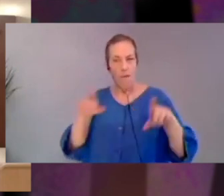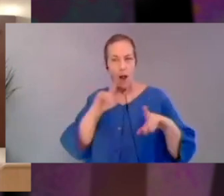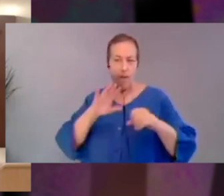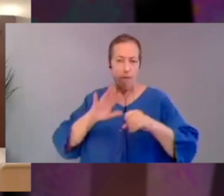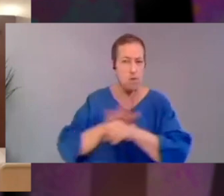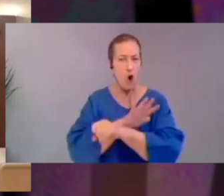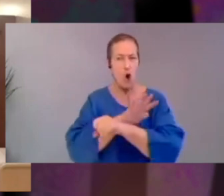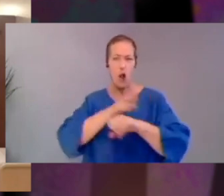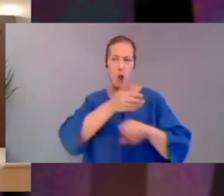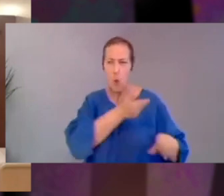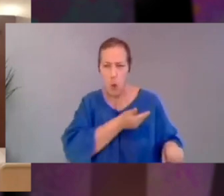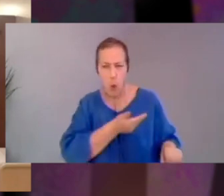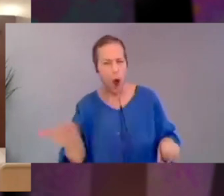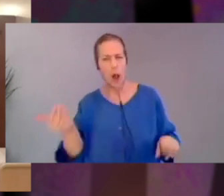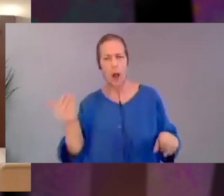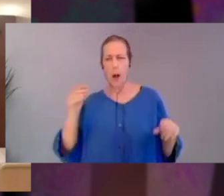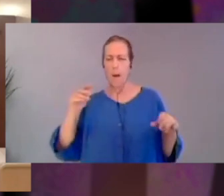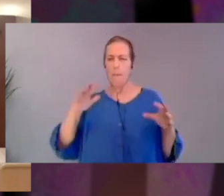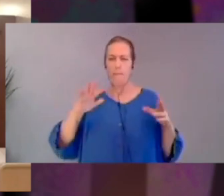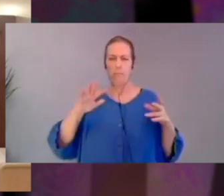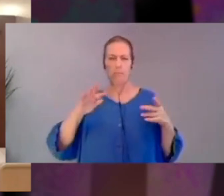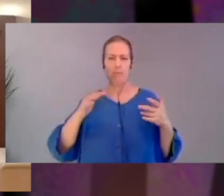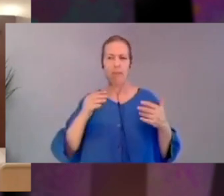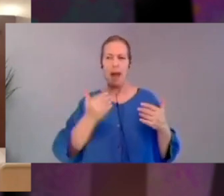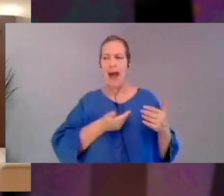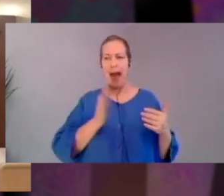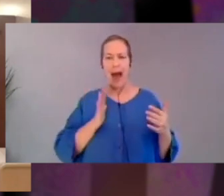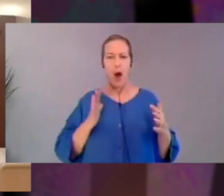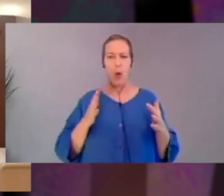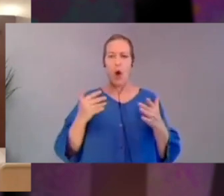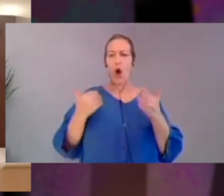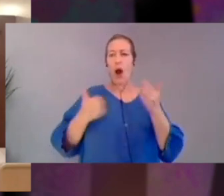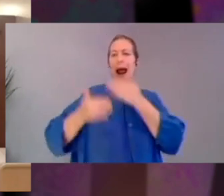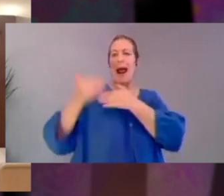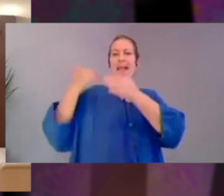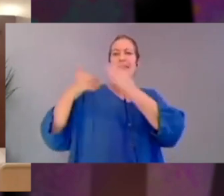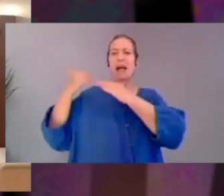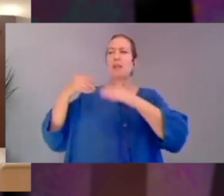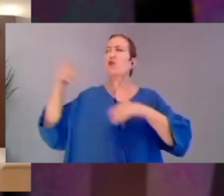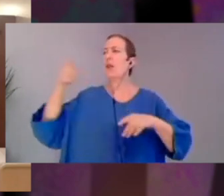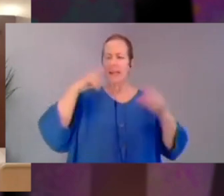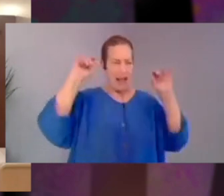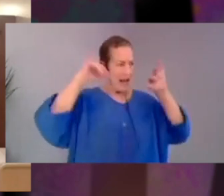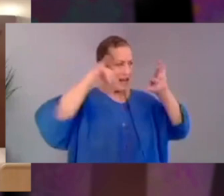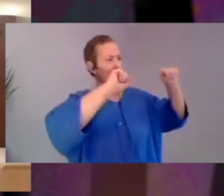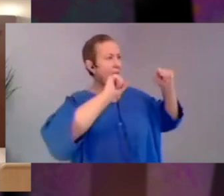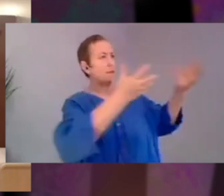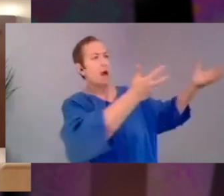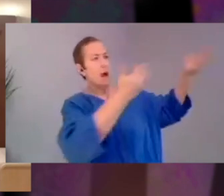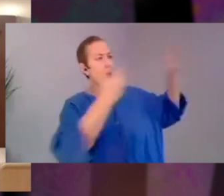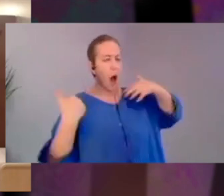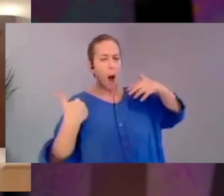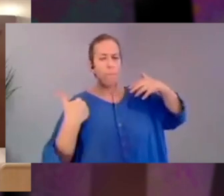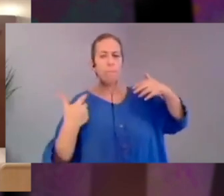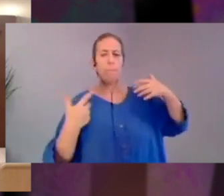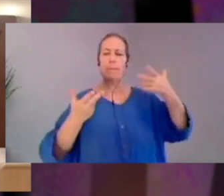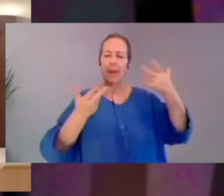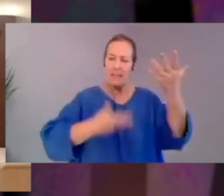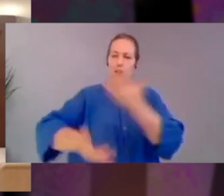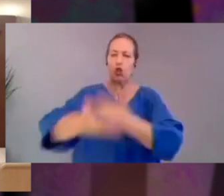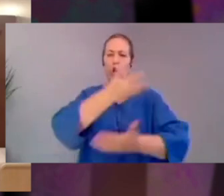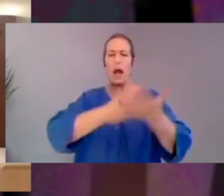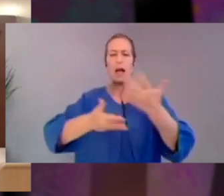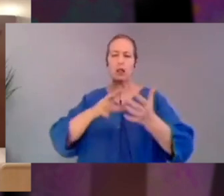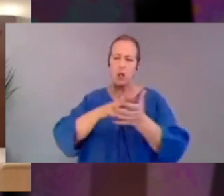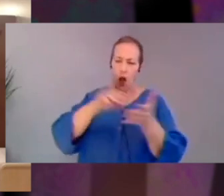our ancestors be saying, yes, ancestors, come and be with us, have an exchange with us, learn